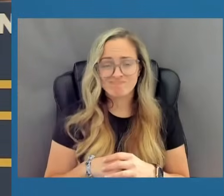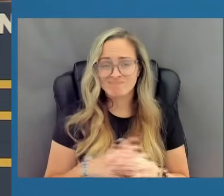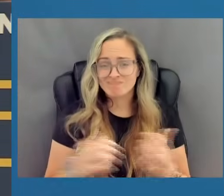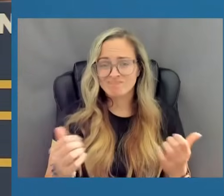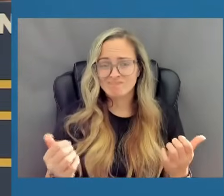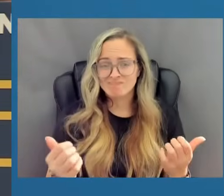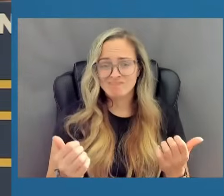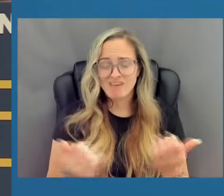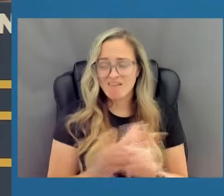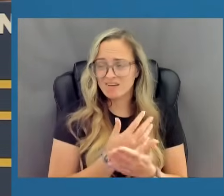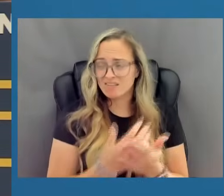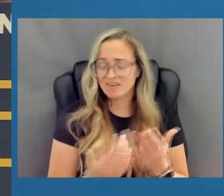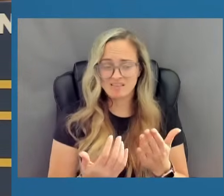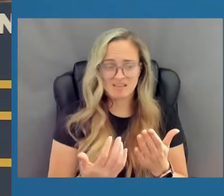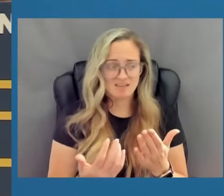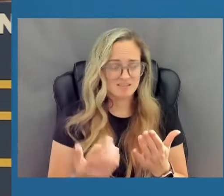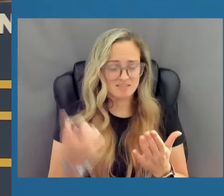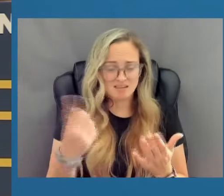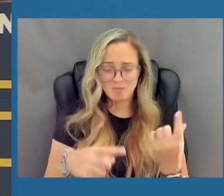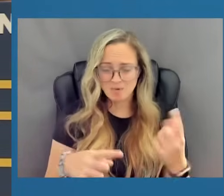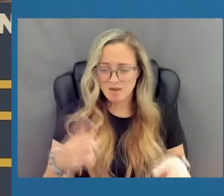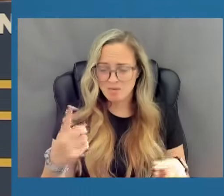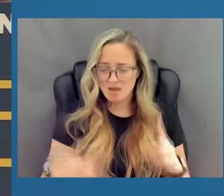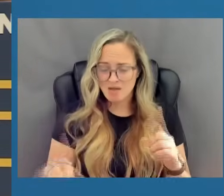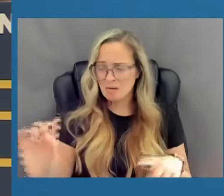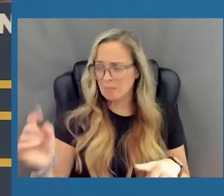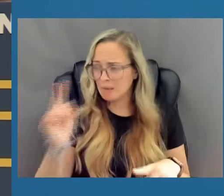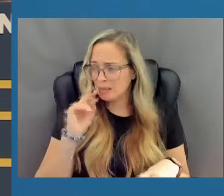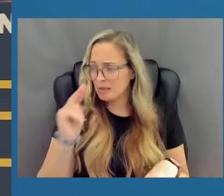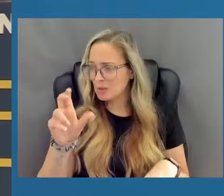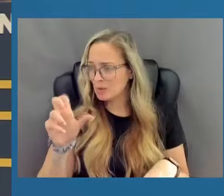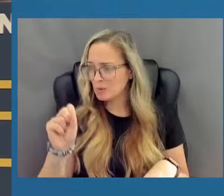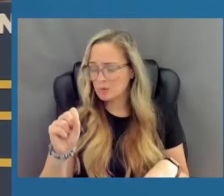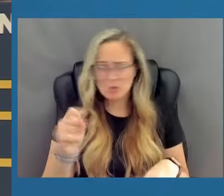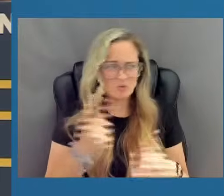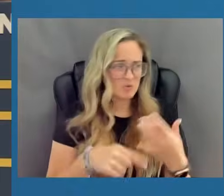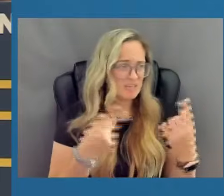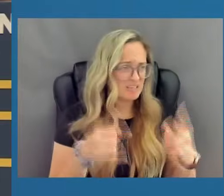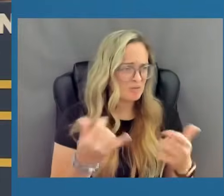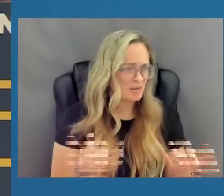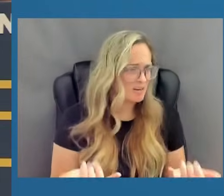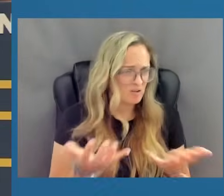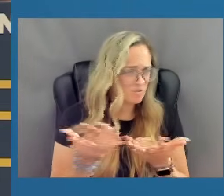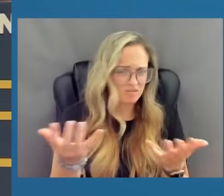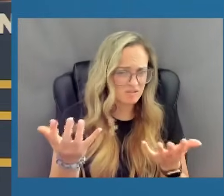incoming, that just swirling around, all the political news, your heads are like, what is happening now?